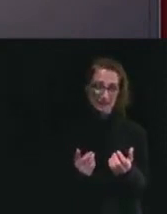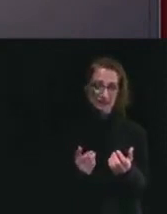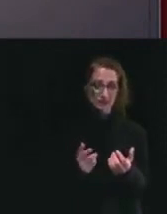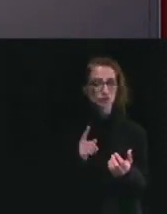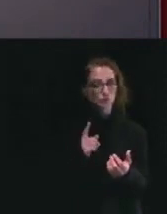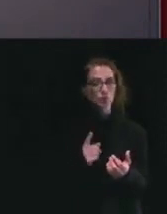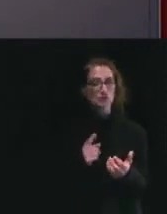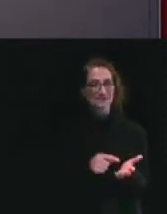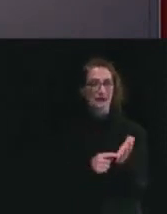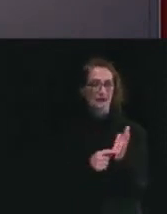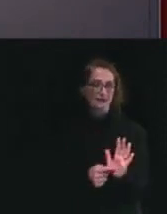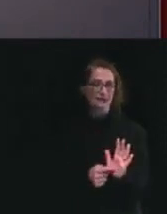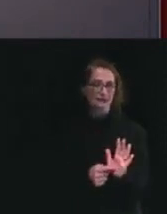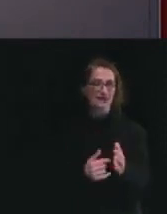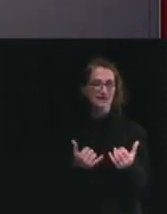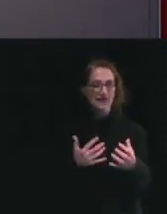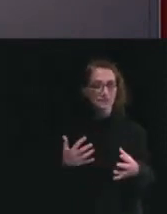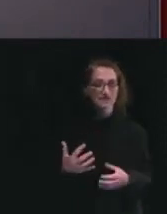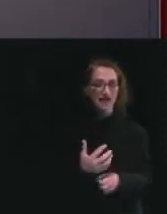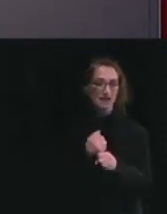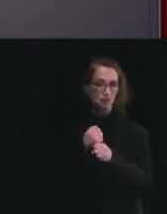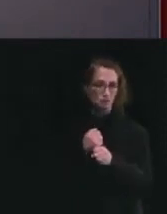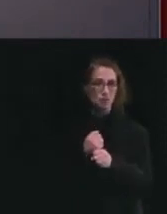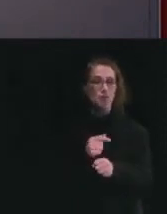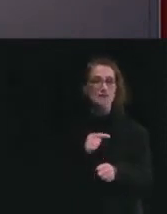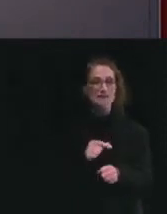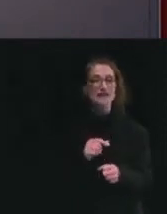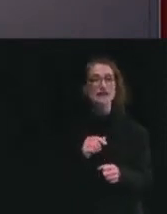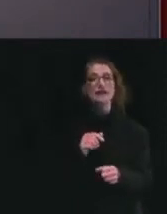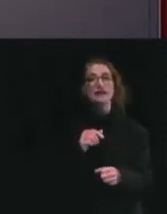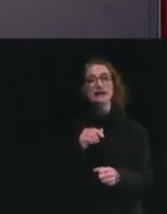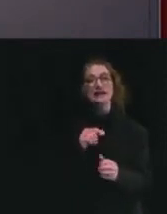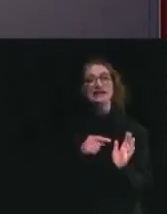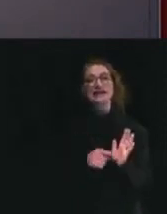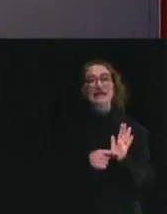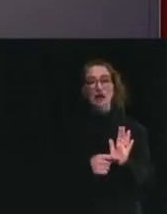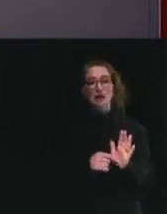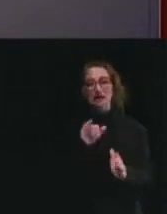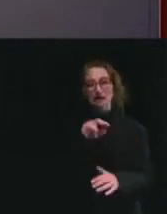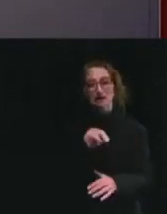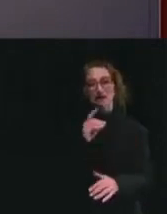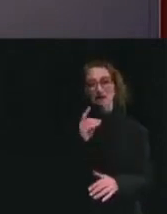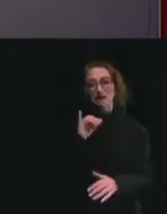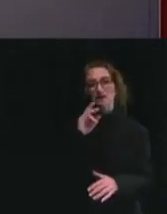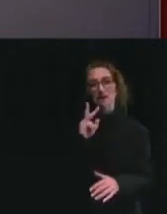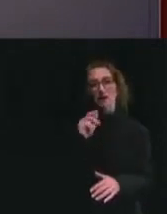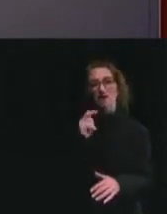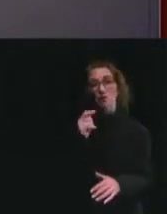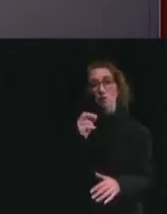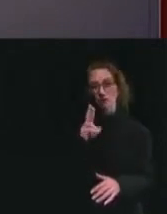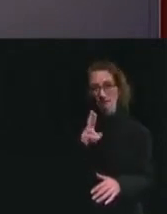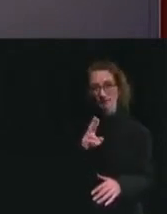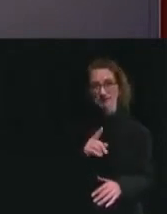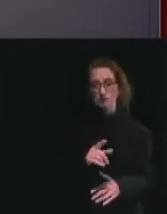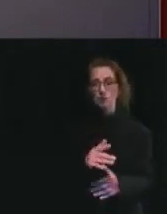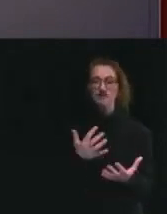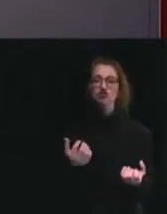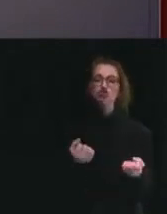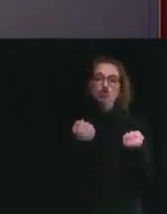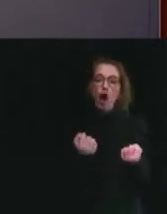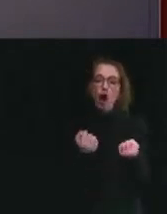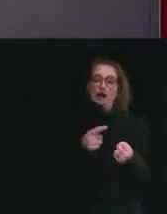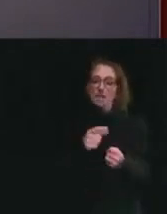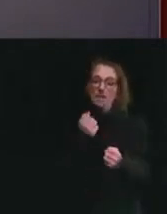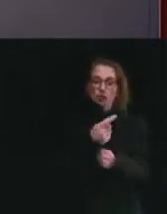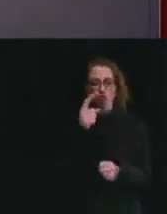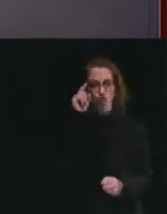do they deal with this. And we have a few indicators, and to what extent do you worry about certain